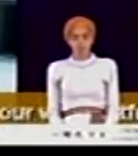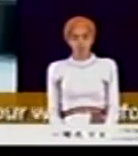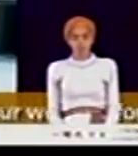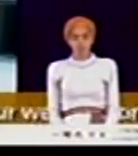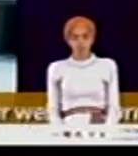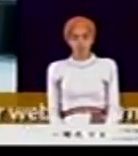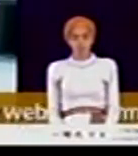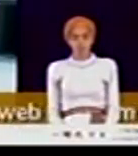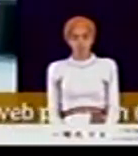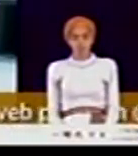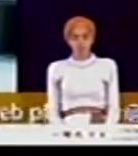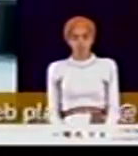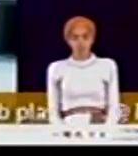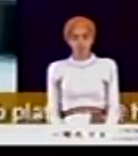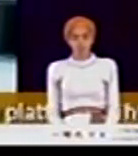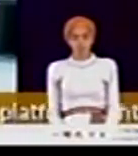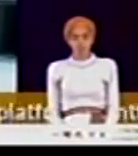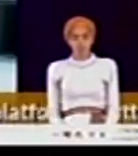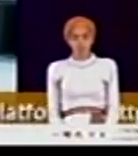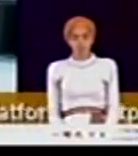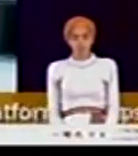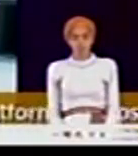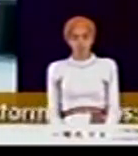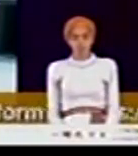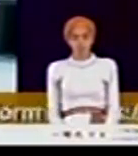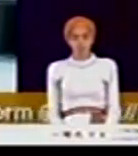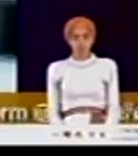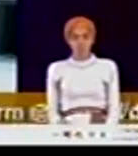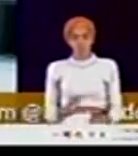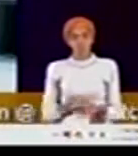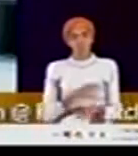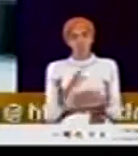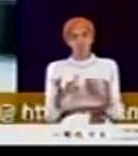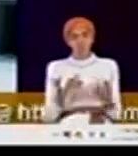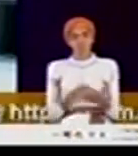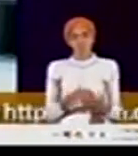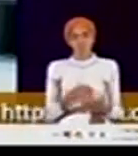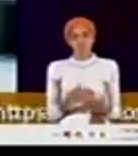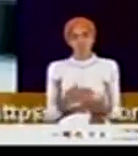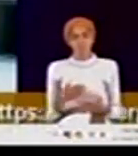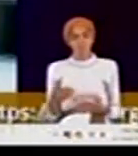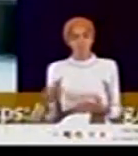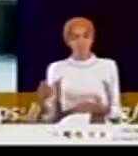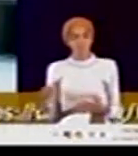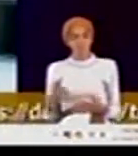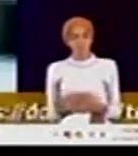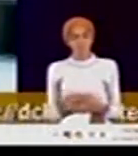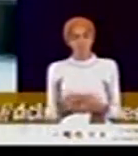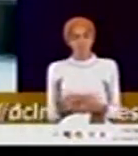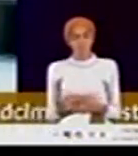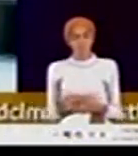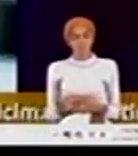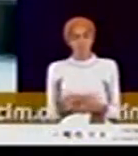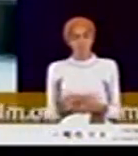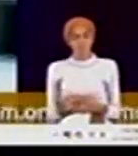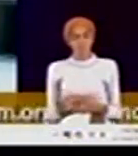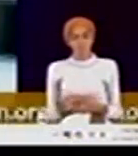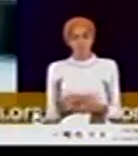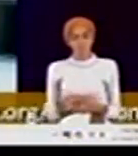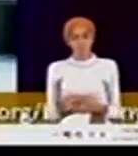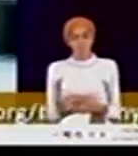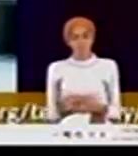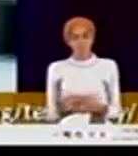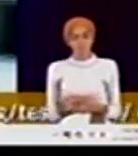I, but God said no. Upon all these things, I have started to get crusade,